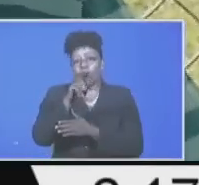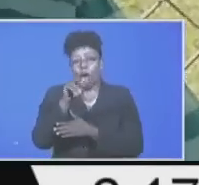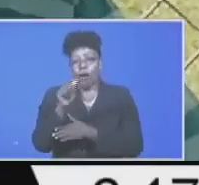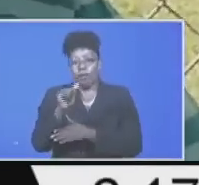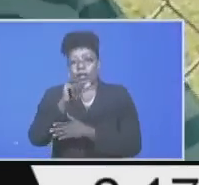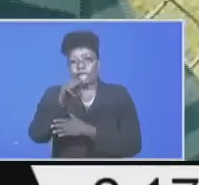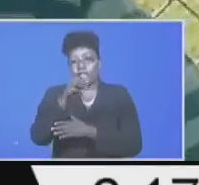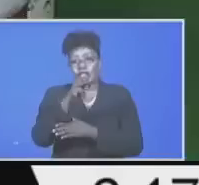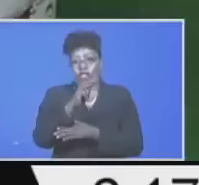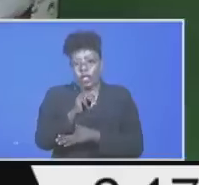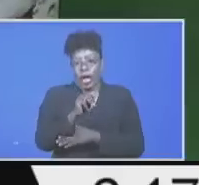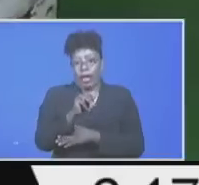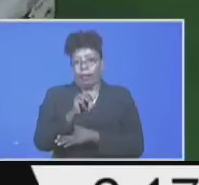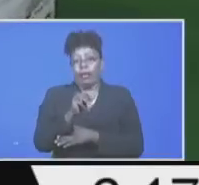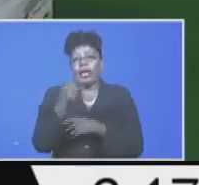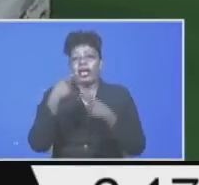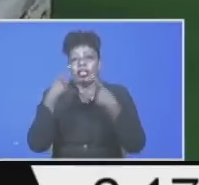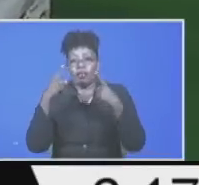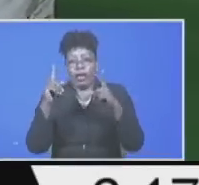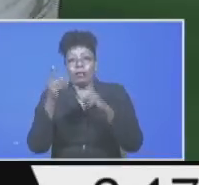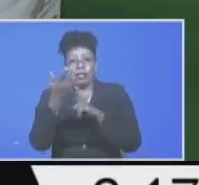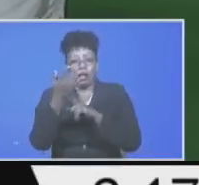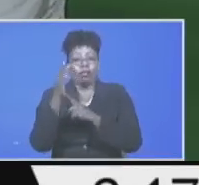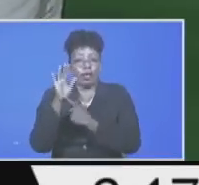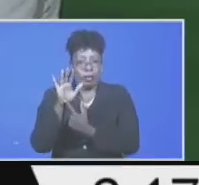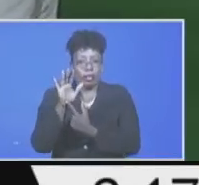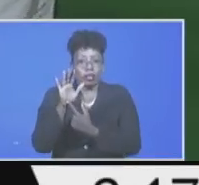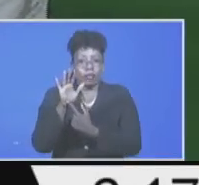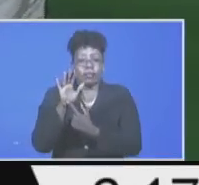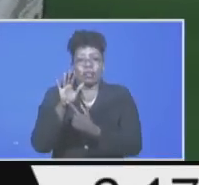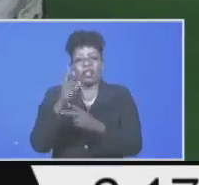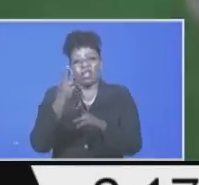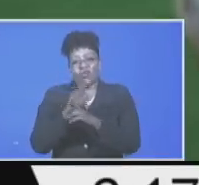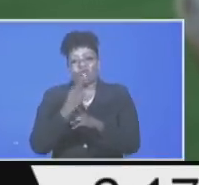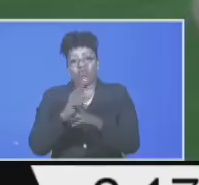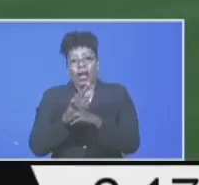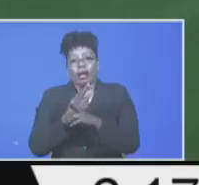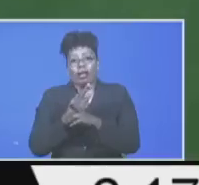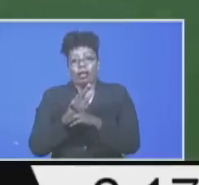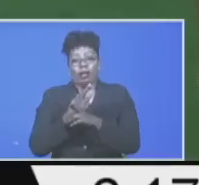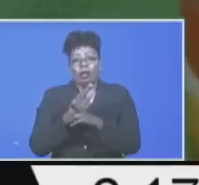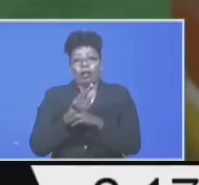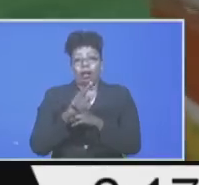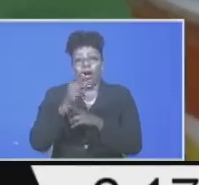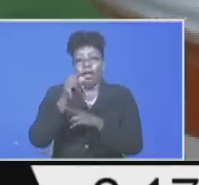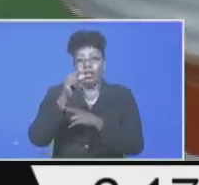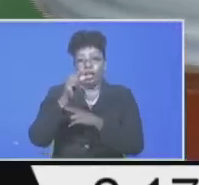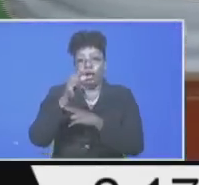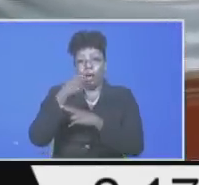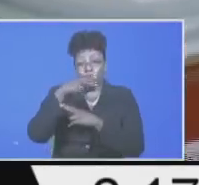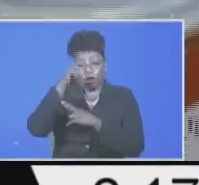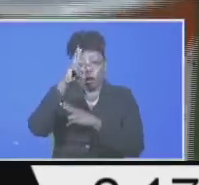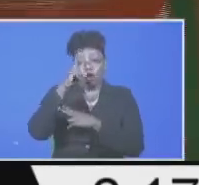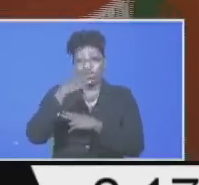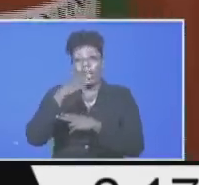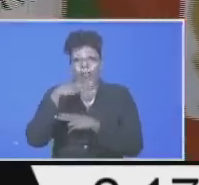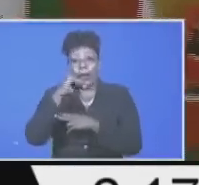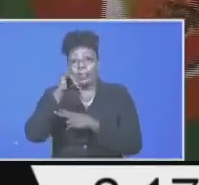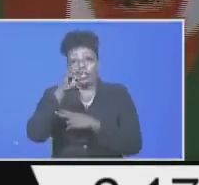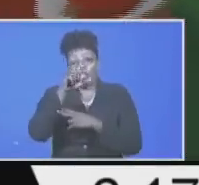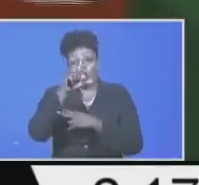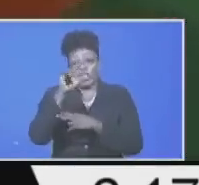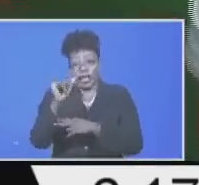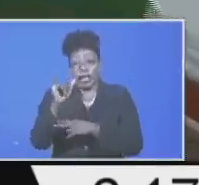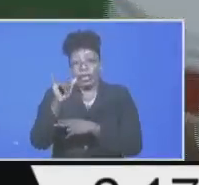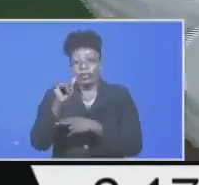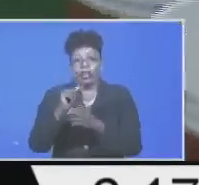jam is most popular. Other than that, the regular straight gold pepper jelly is another favorite, but I've also made sapodilly,